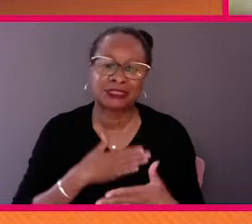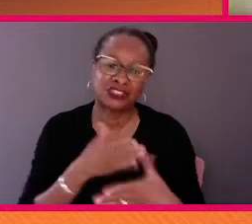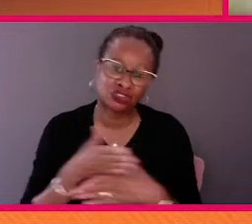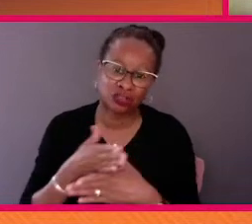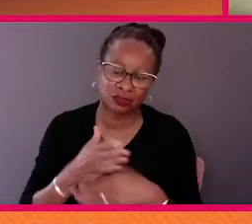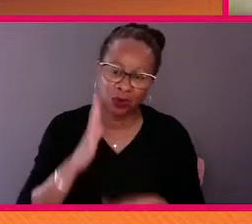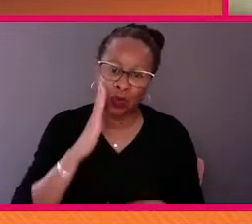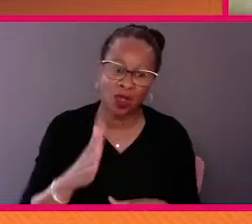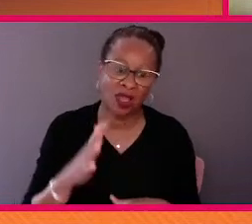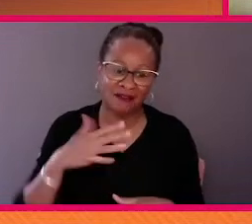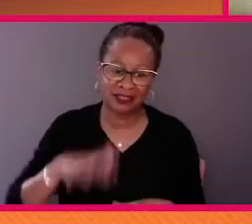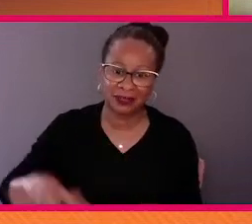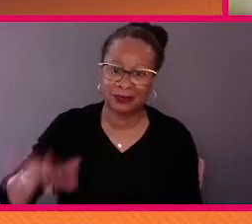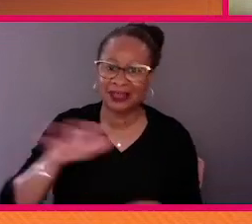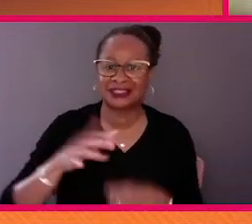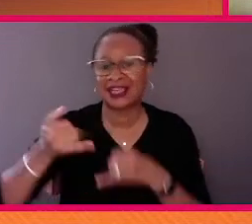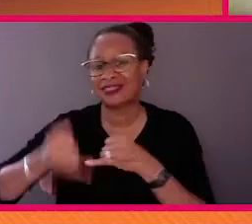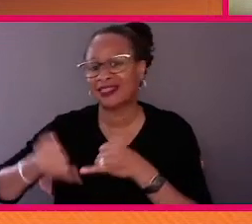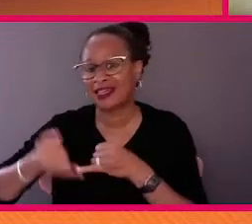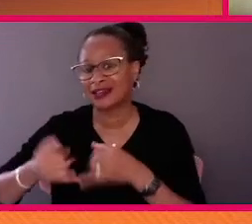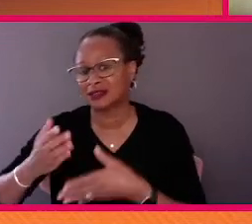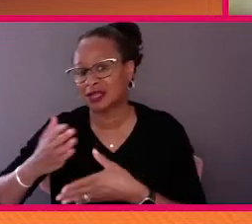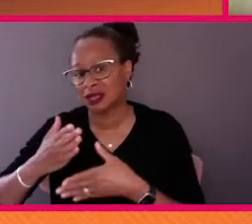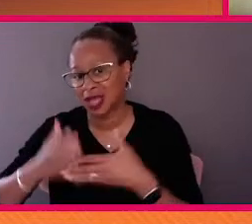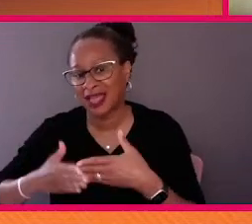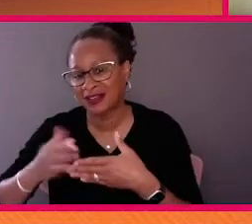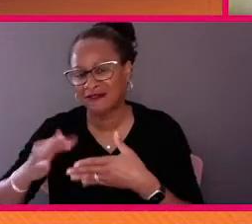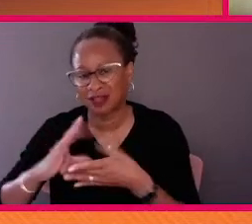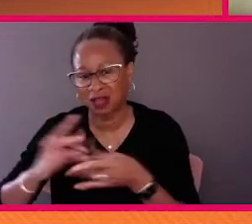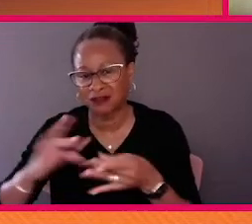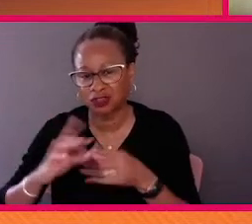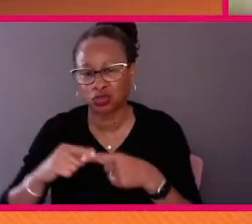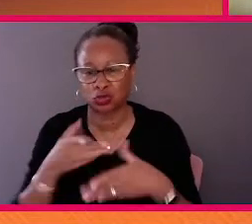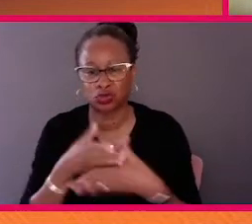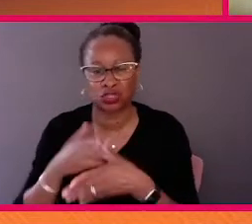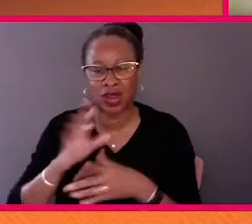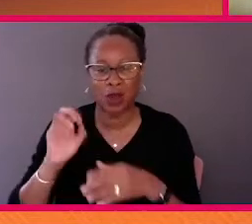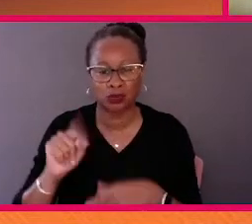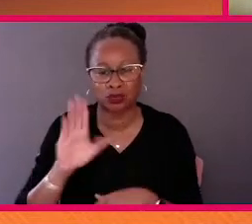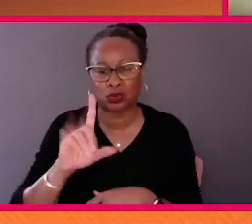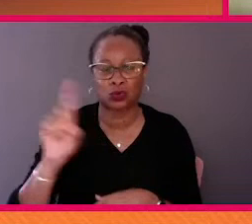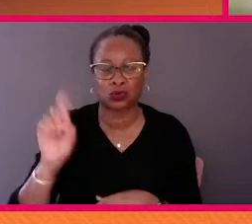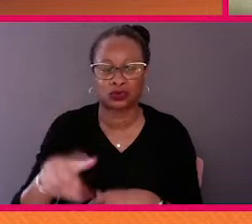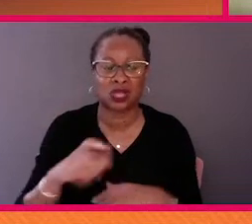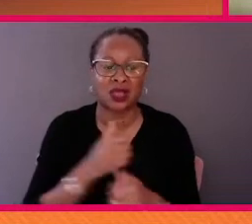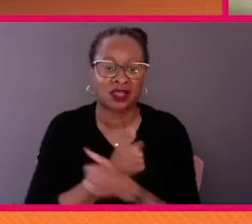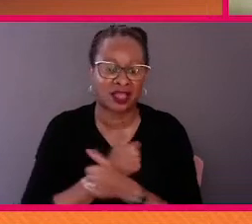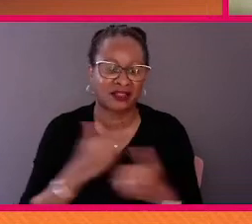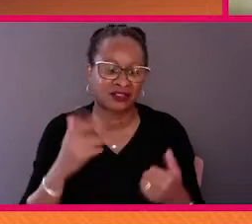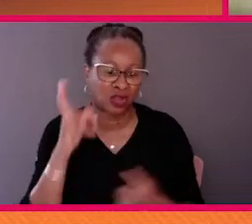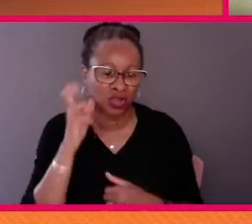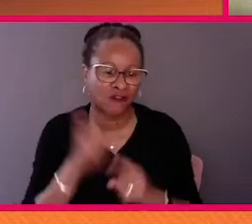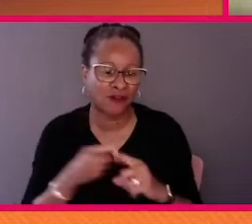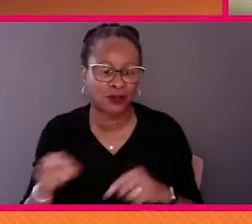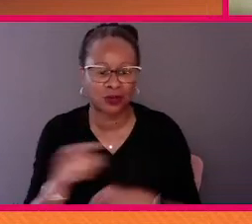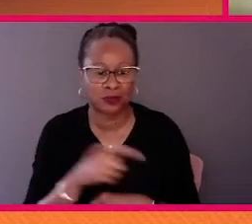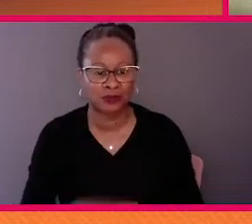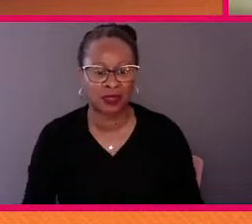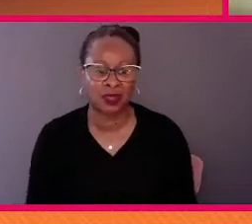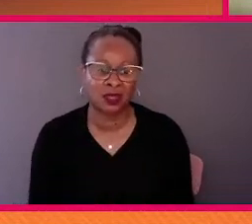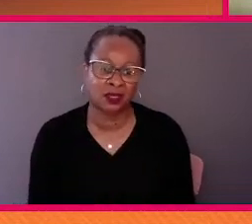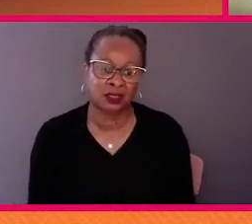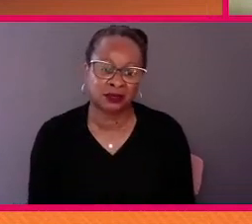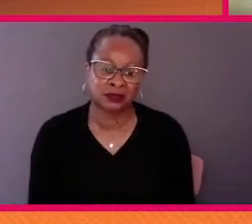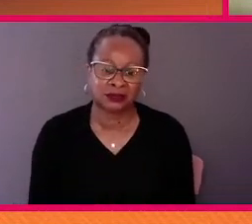space towards the latter part of this conversation to share them out. So would love to hear from you. I want to